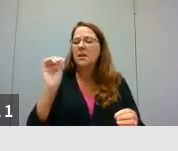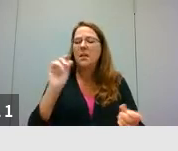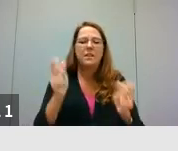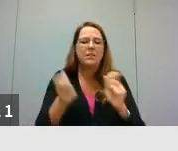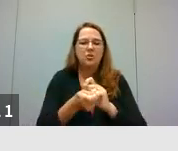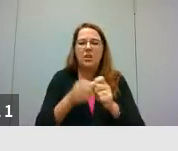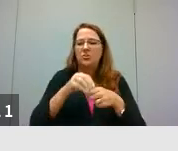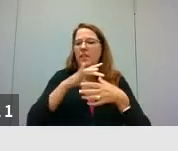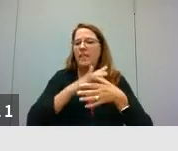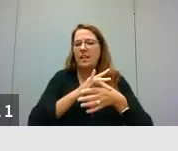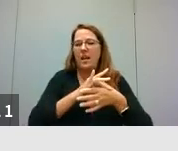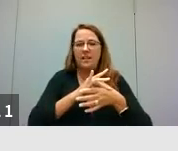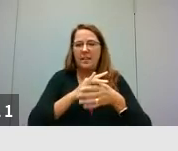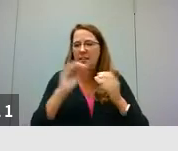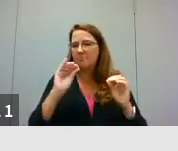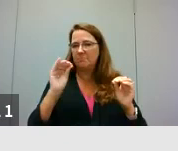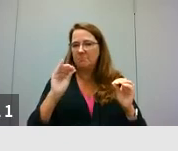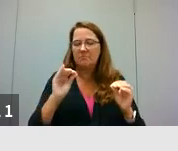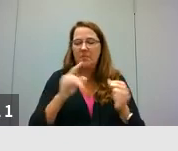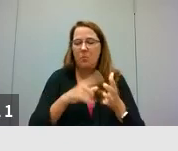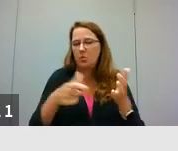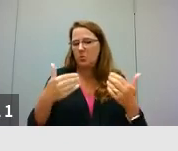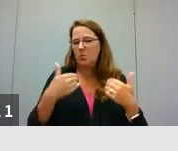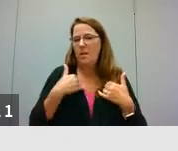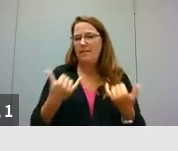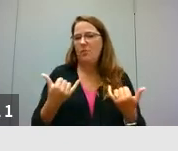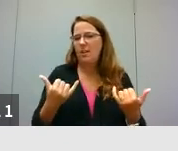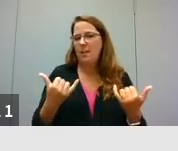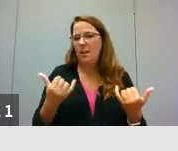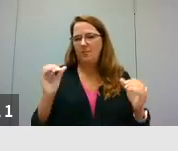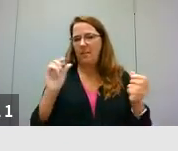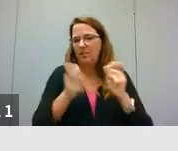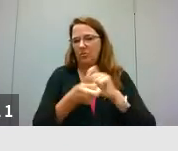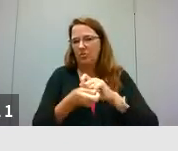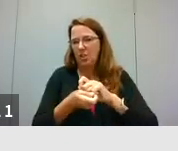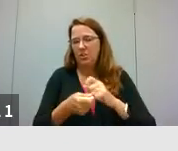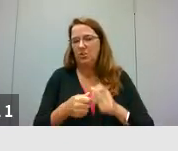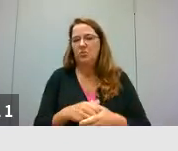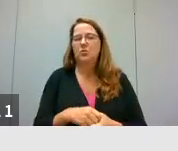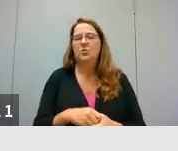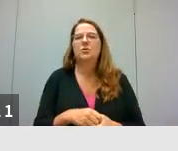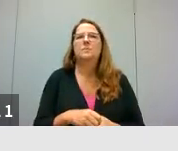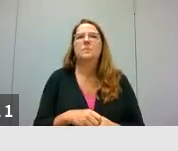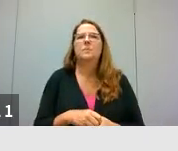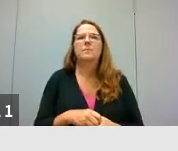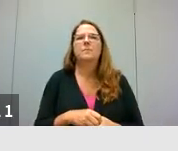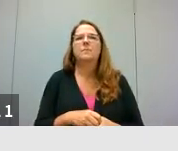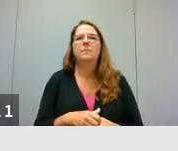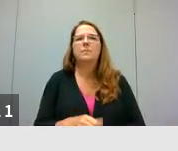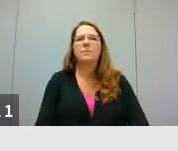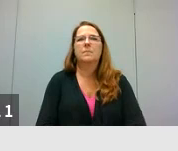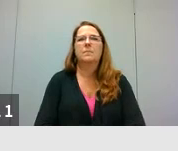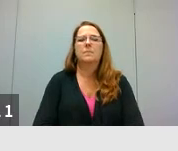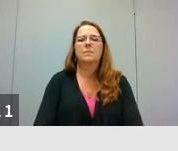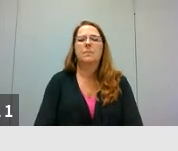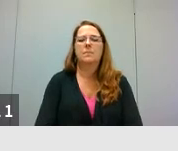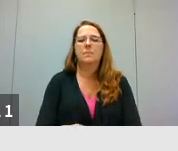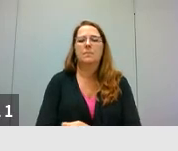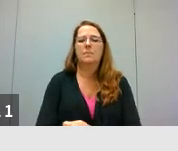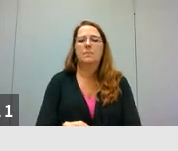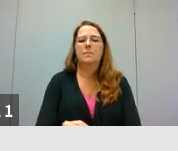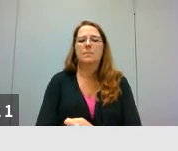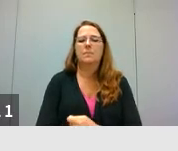in the content of what you have right now. basically what we want to do